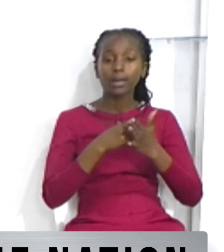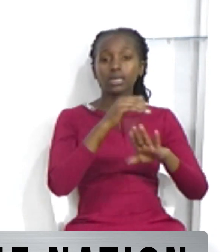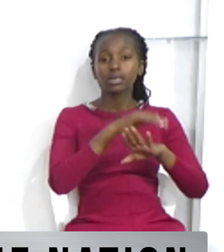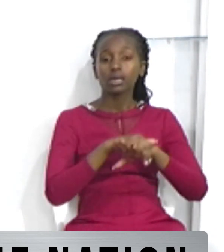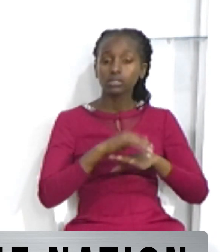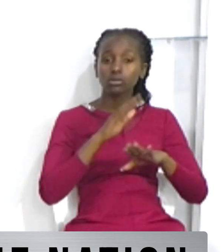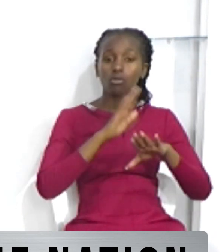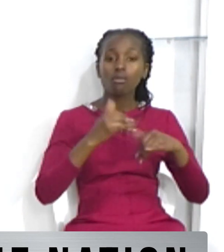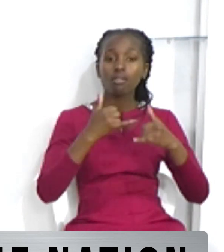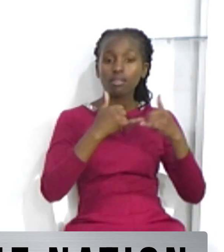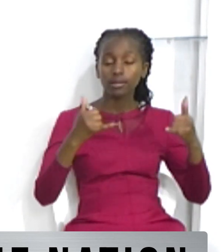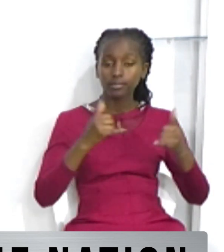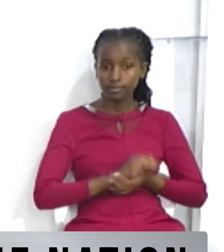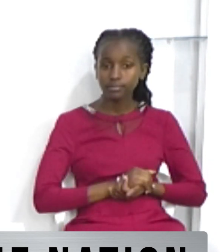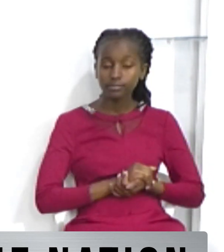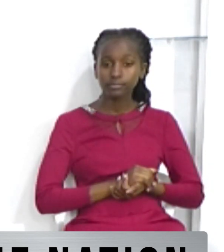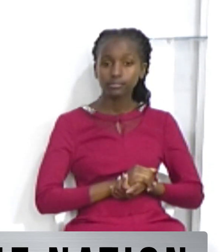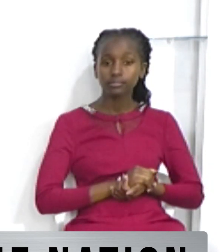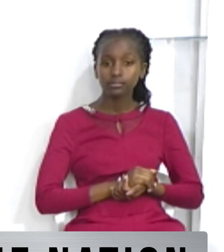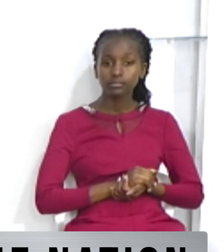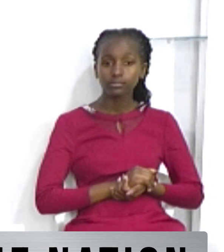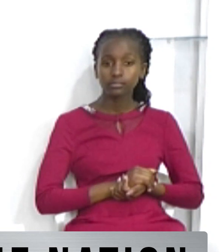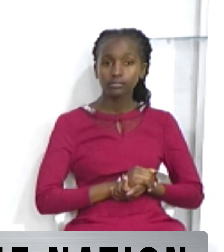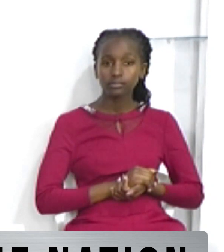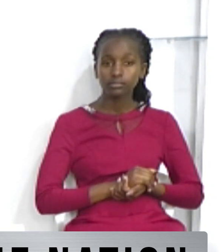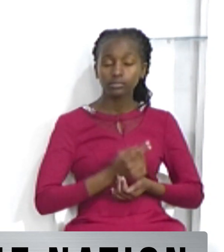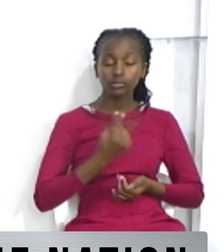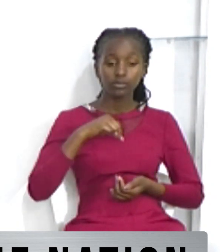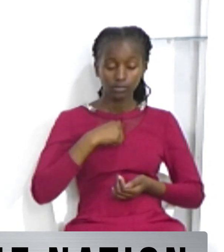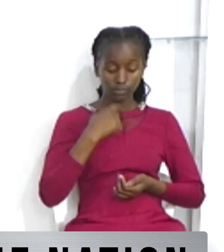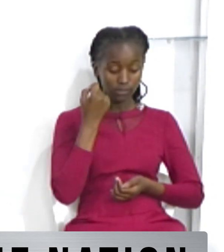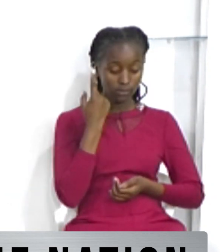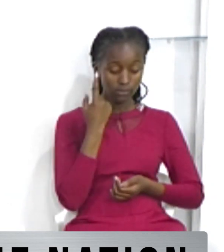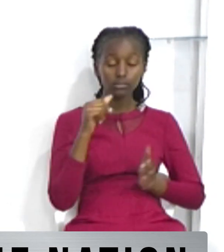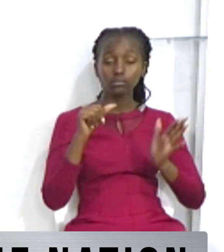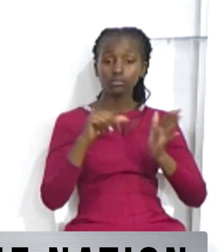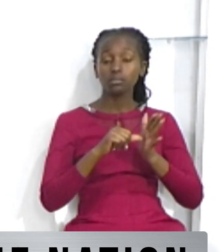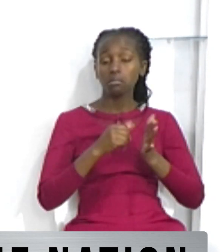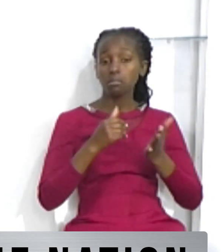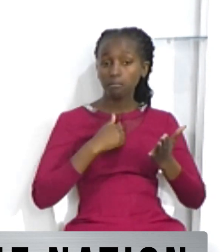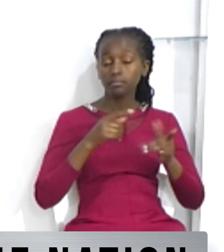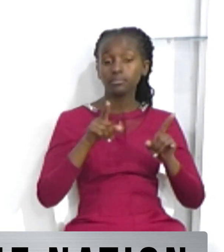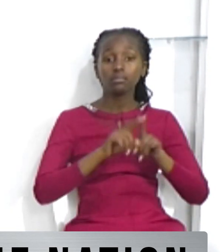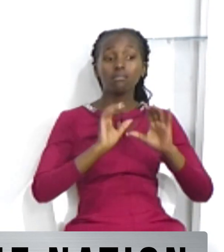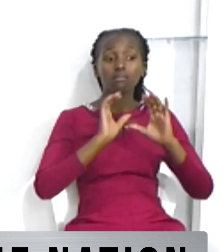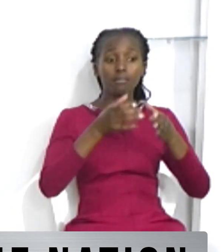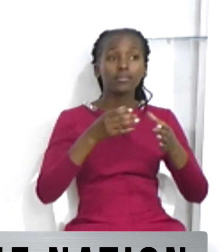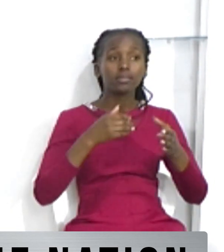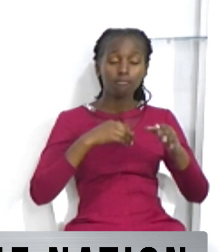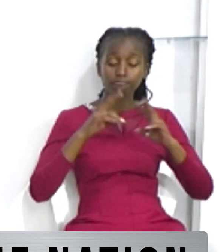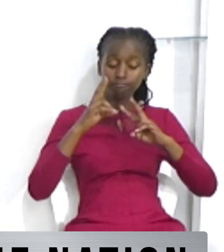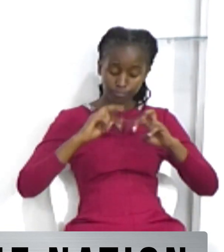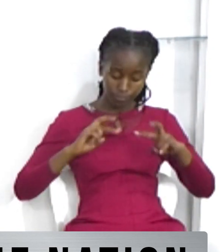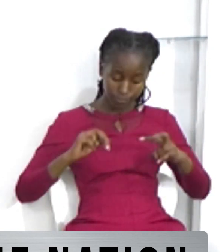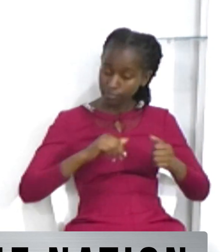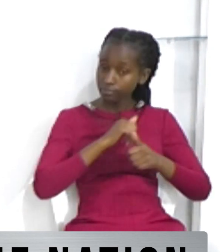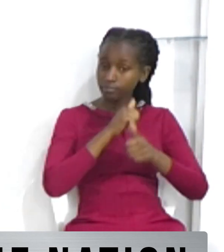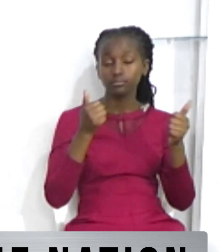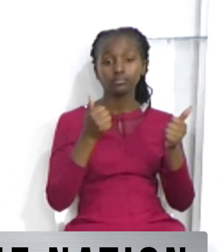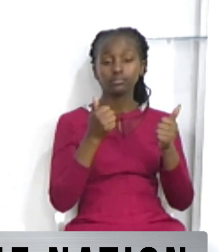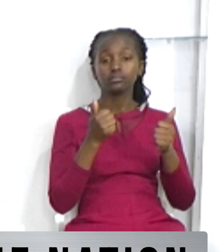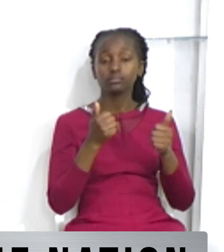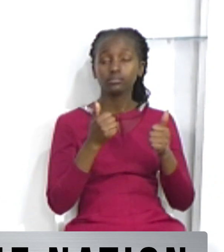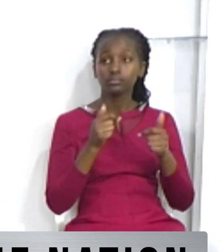online. We have some tasks, some companies who are doing research, and they need some